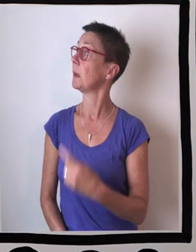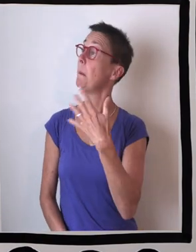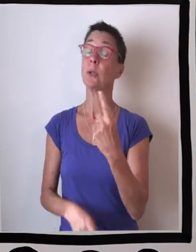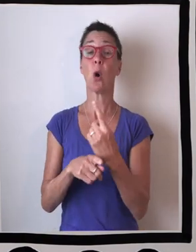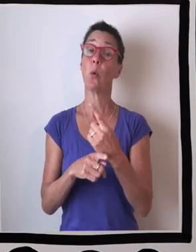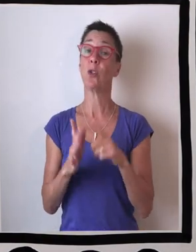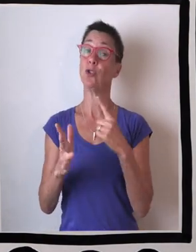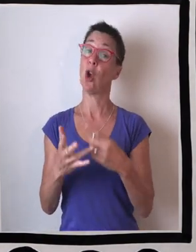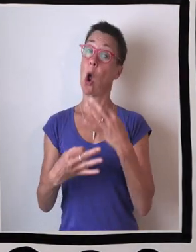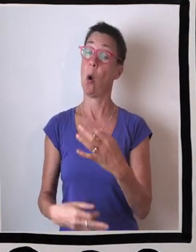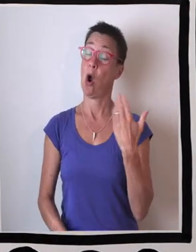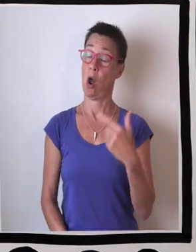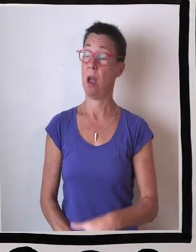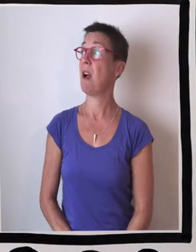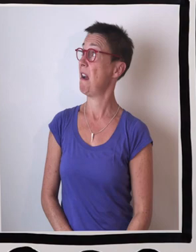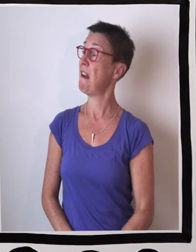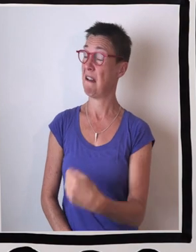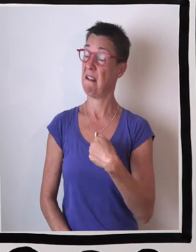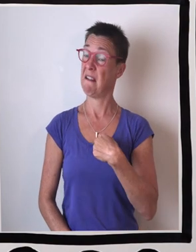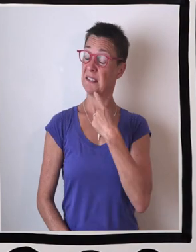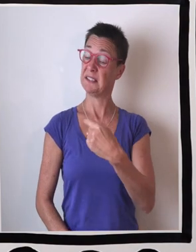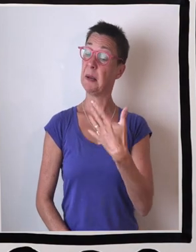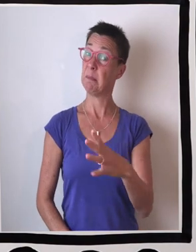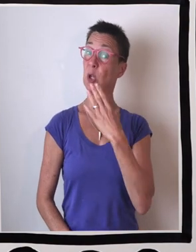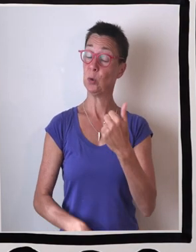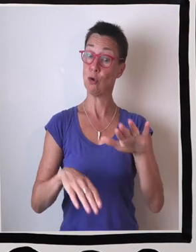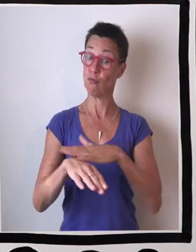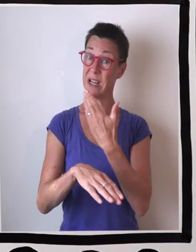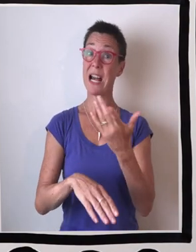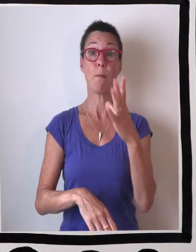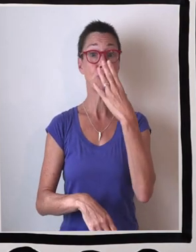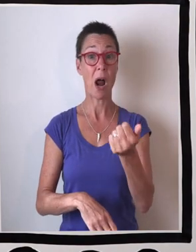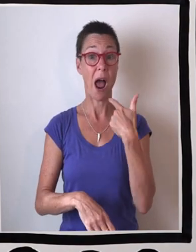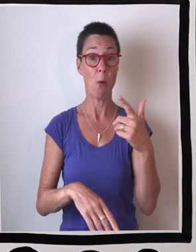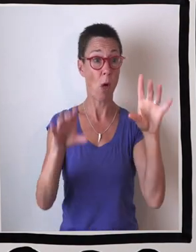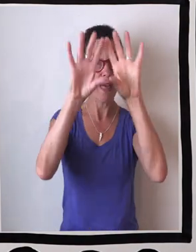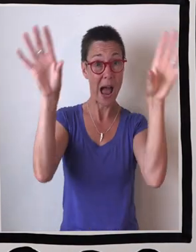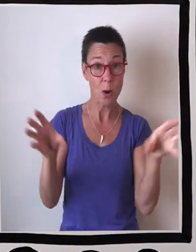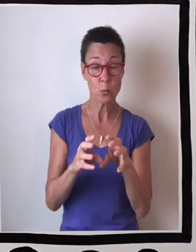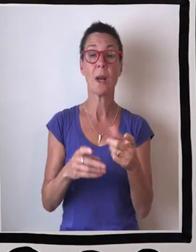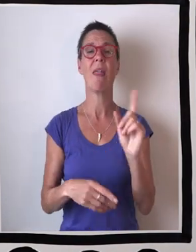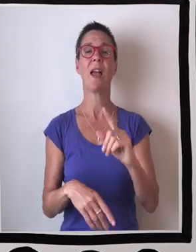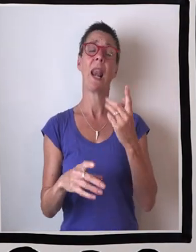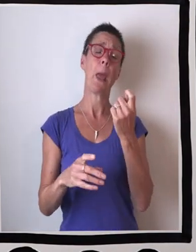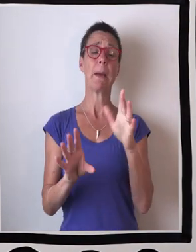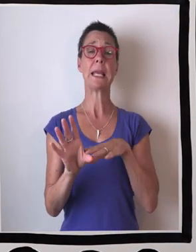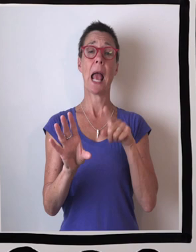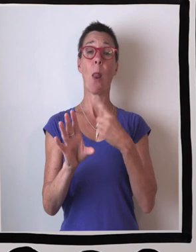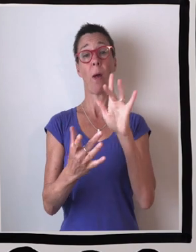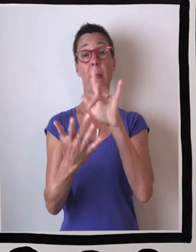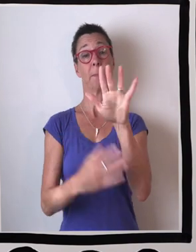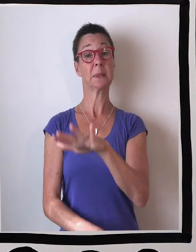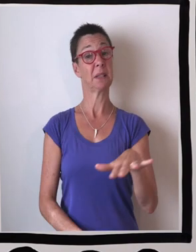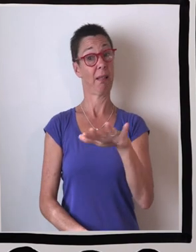speaking to Jo earlier on, and she was saying she used green and brown around the edges and a little bit of yellow